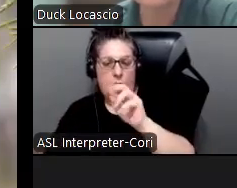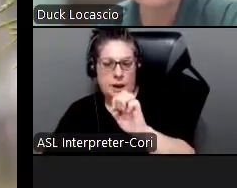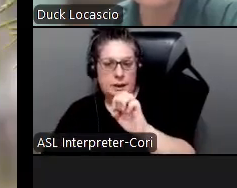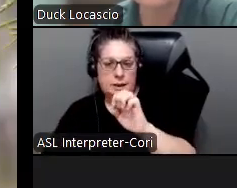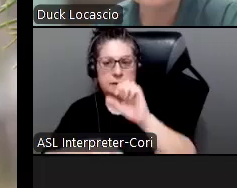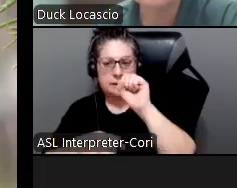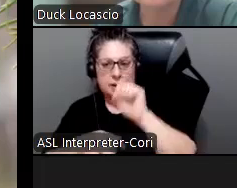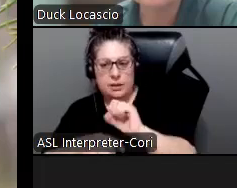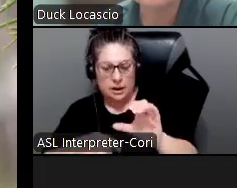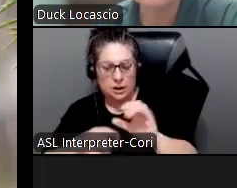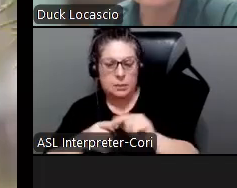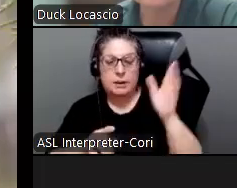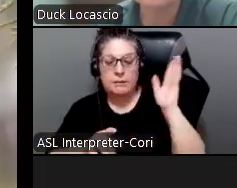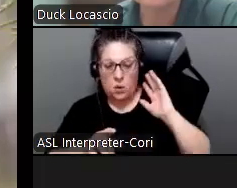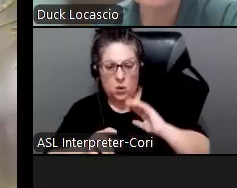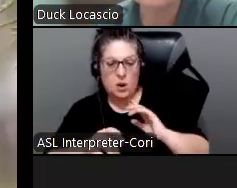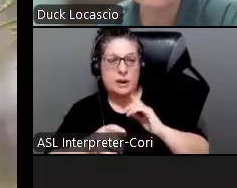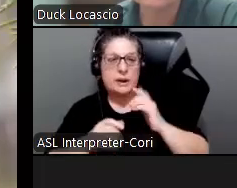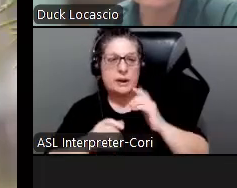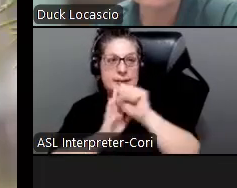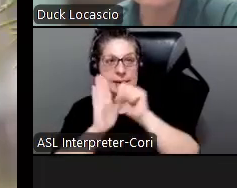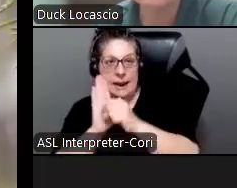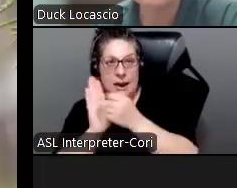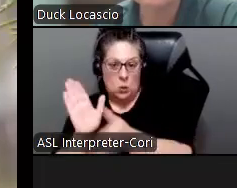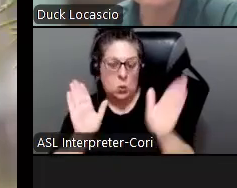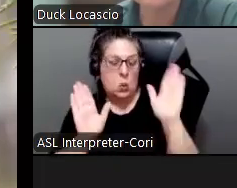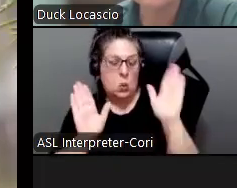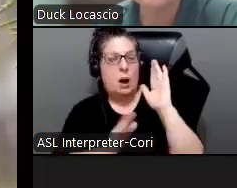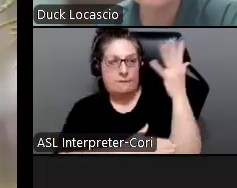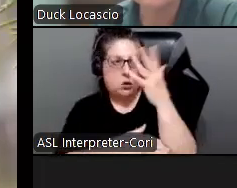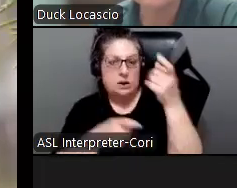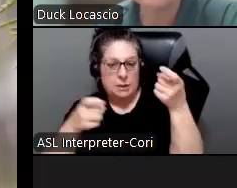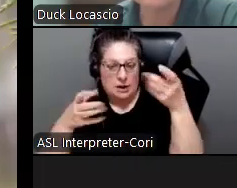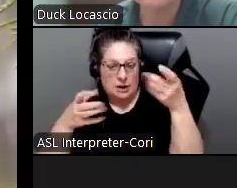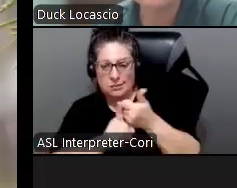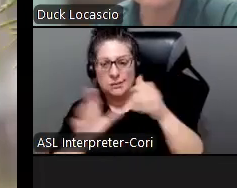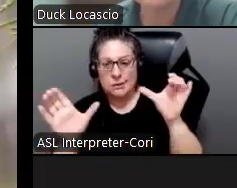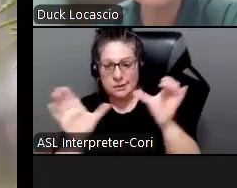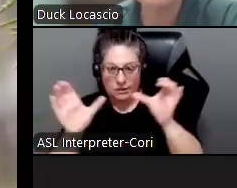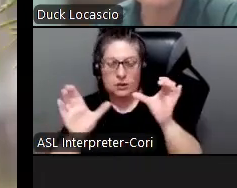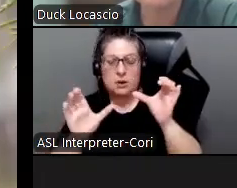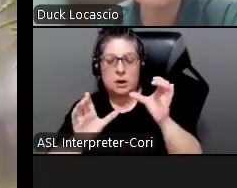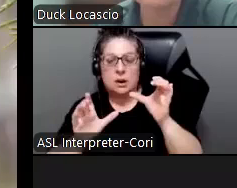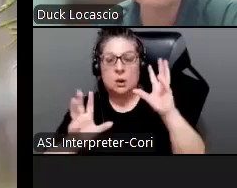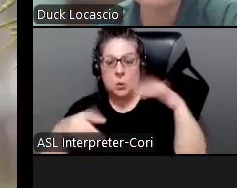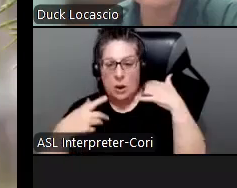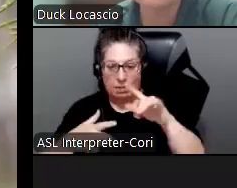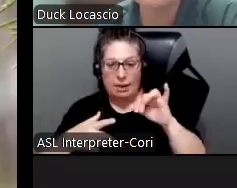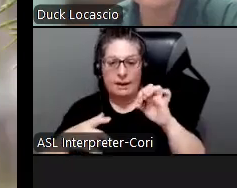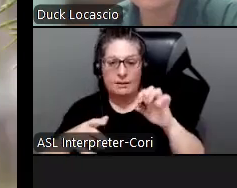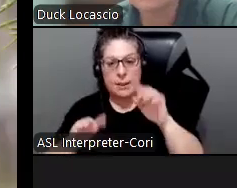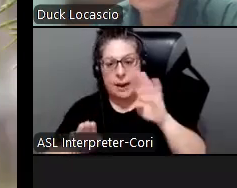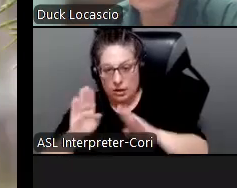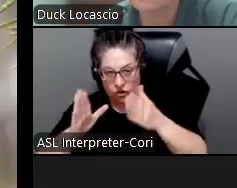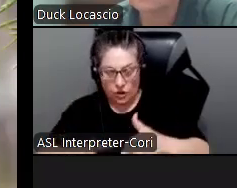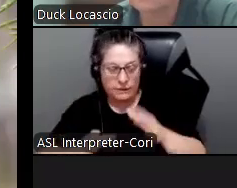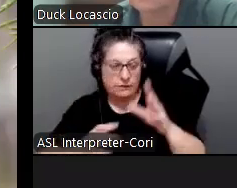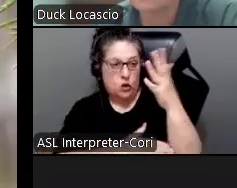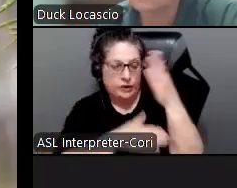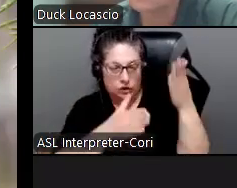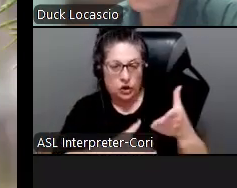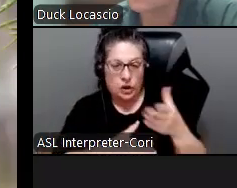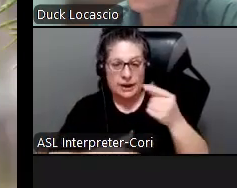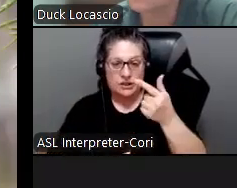as Audubon statewide forest manager. Tim's a certified wildlife biologist, a forester, and a